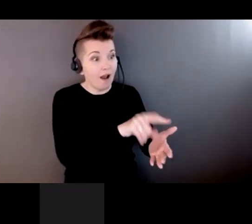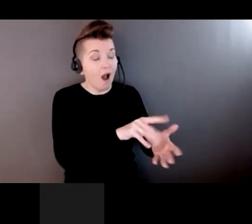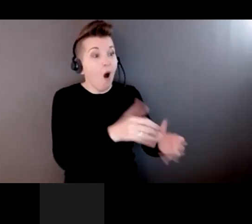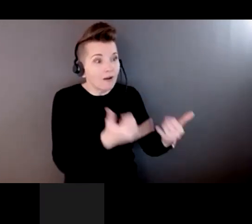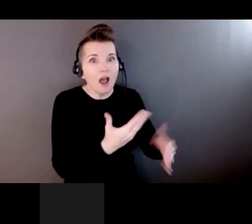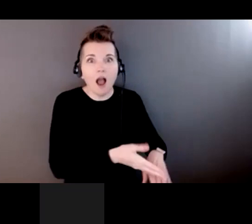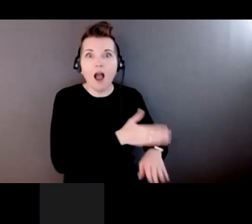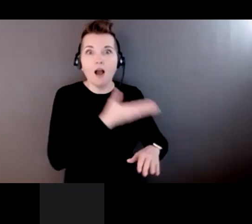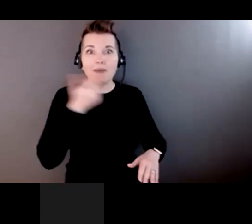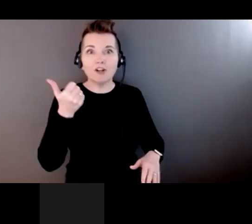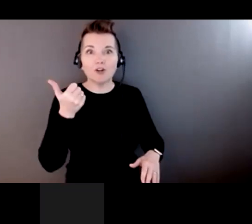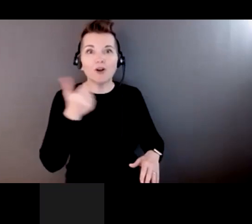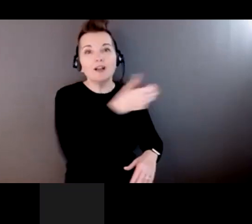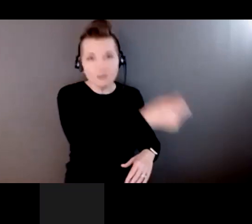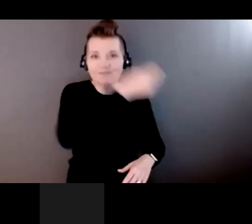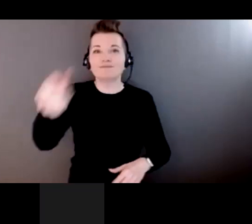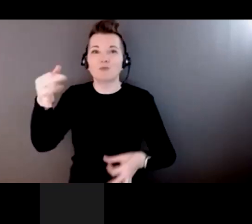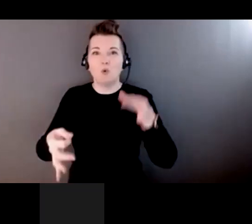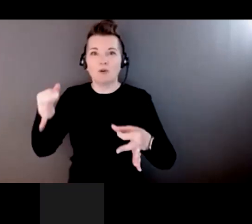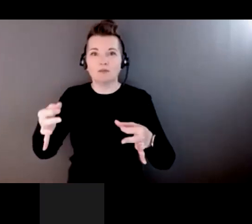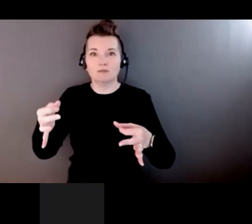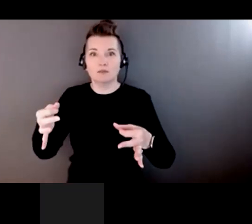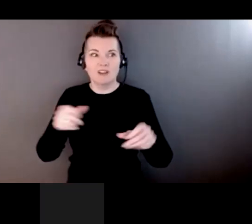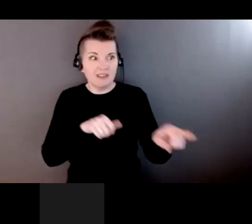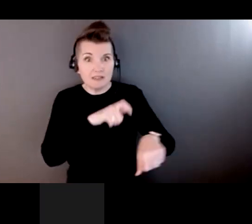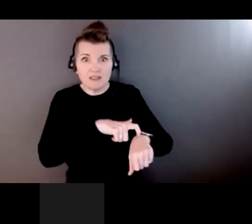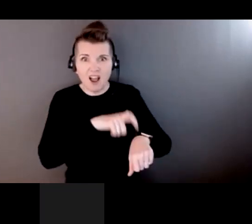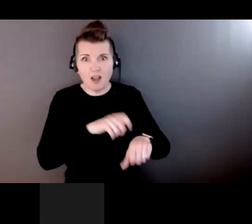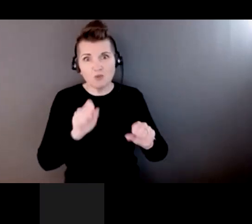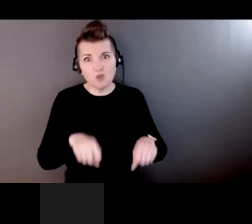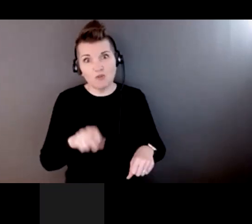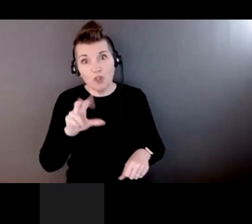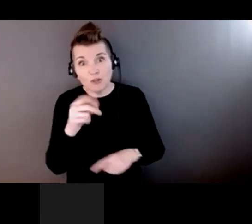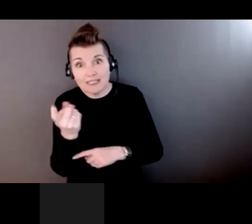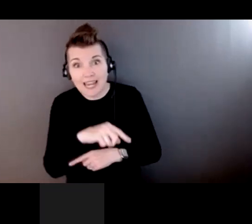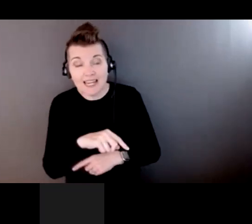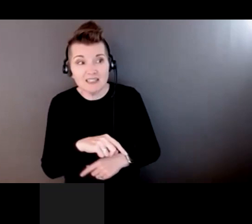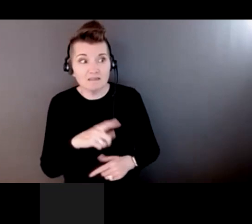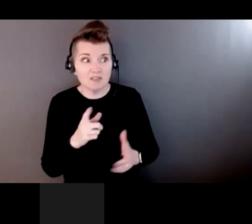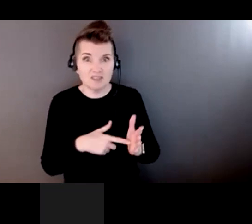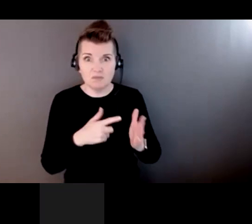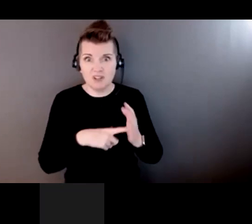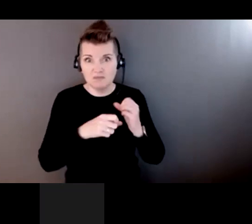that fitness process may take 30 days, but sometimes it's a matter that it can take much longer.